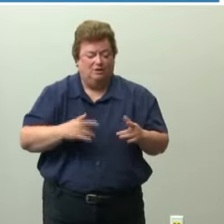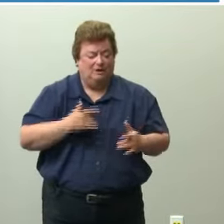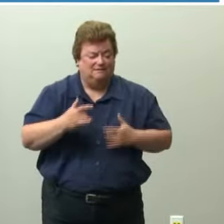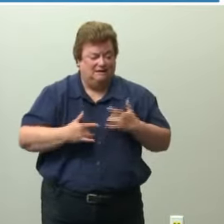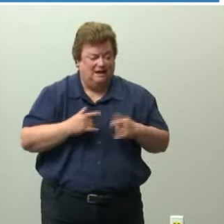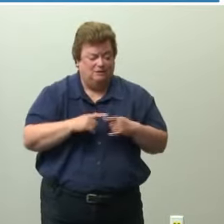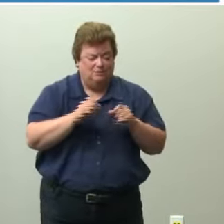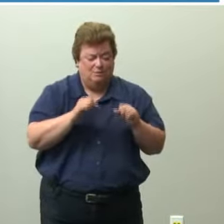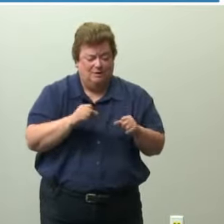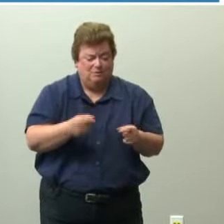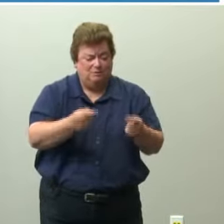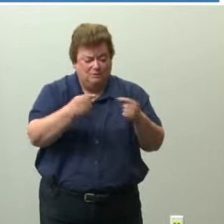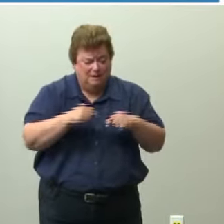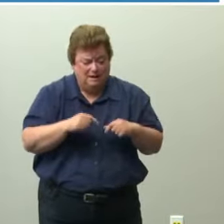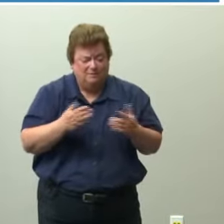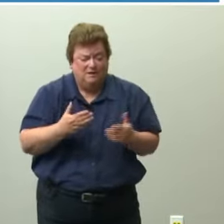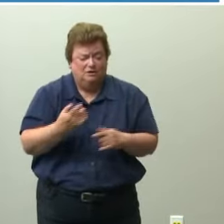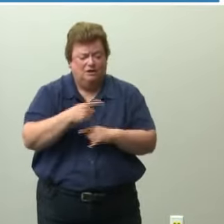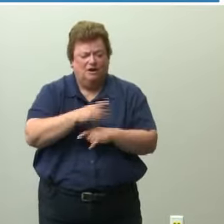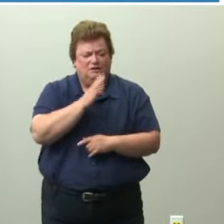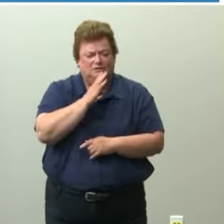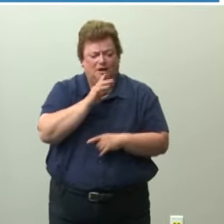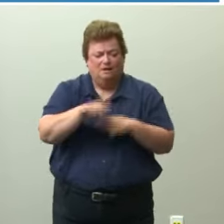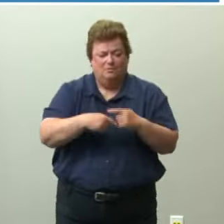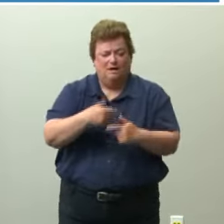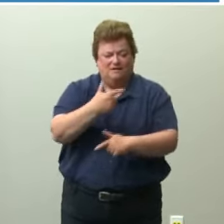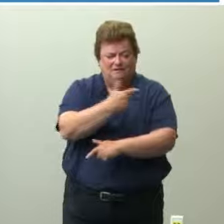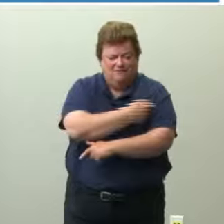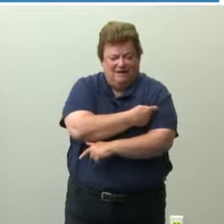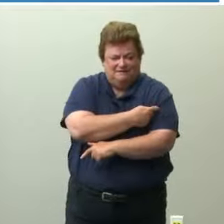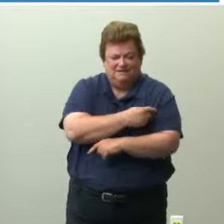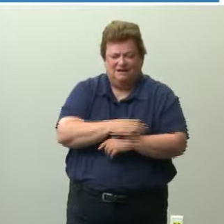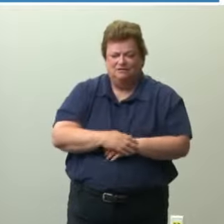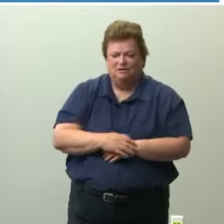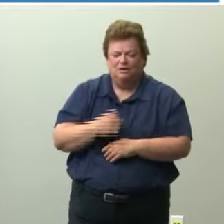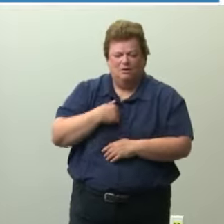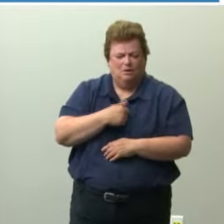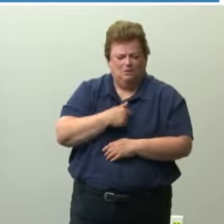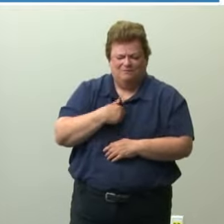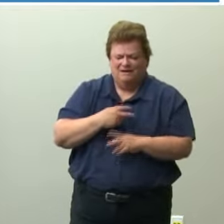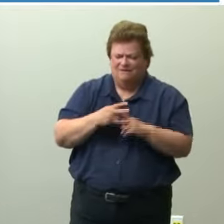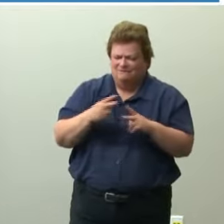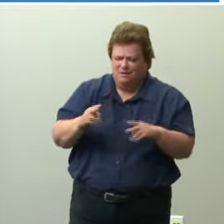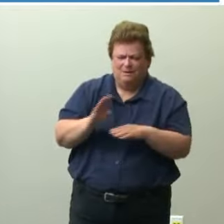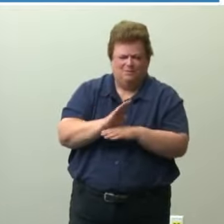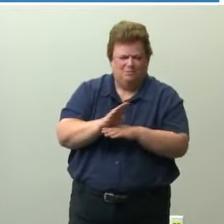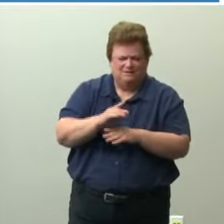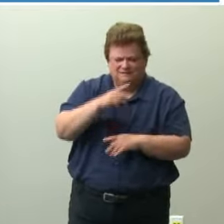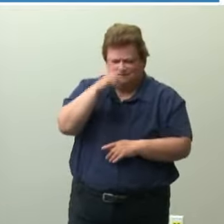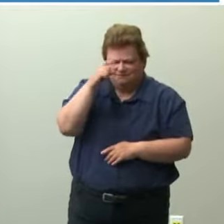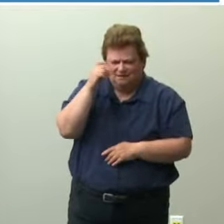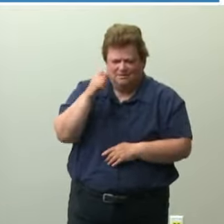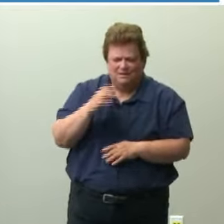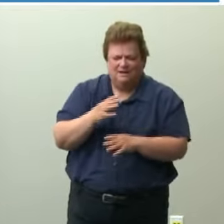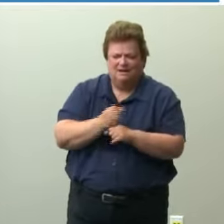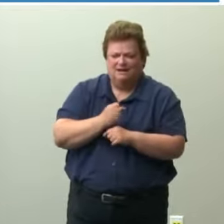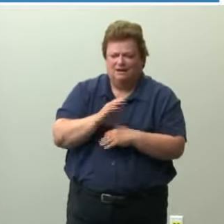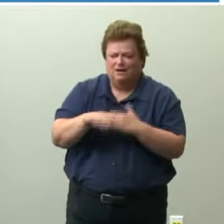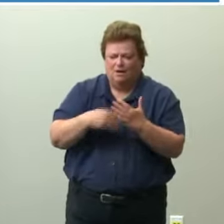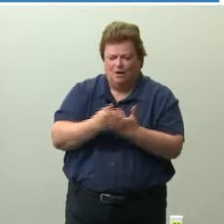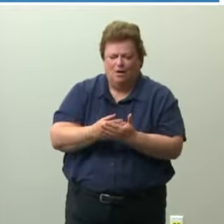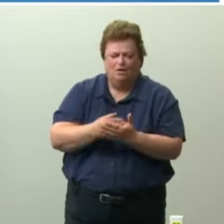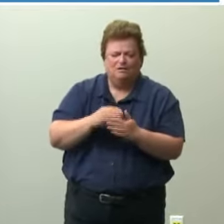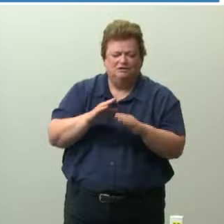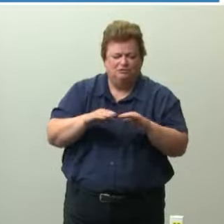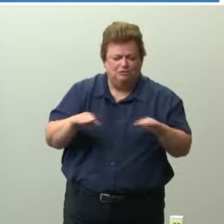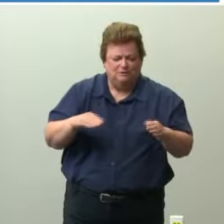to be able to be here and talk more about COVID-19 vaccination. We've had a really busy summer. We're getting all the pediatricians and family